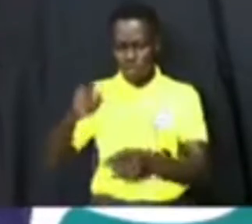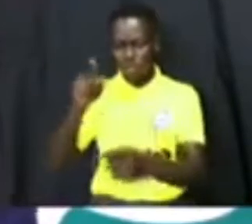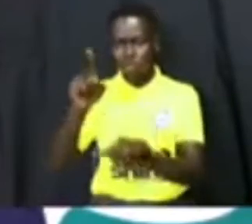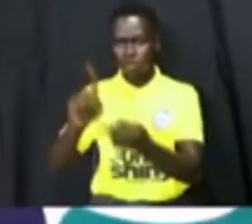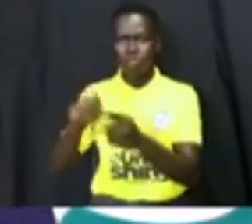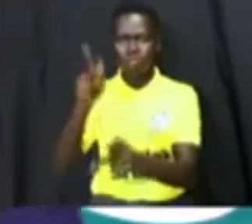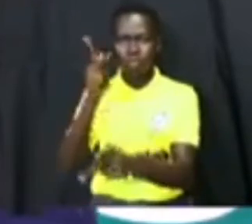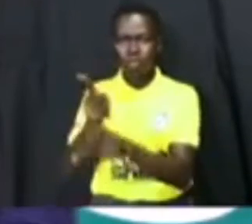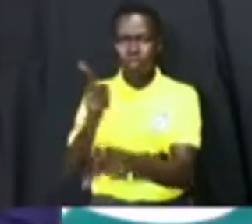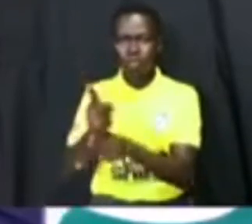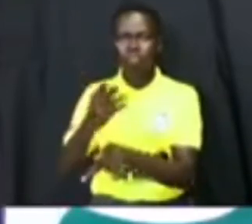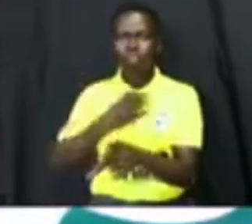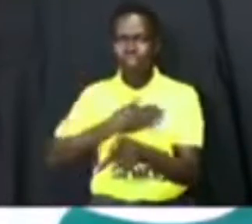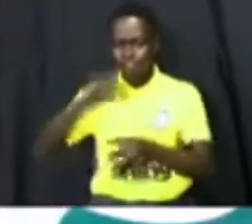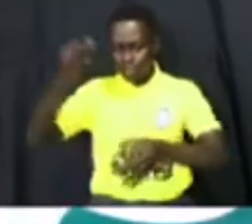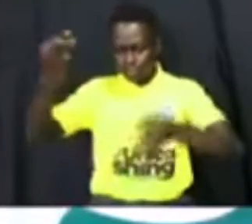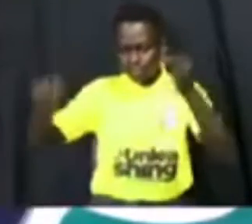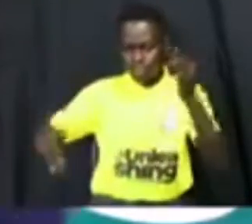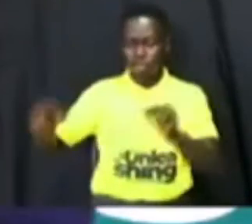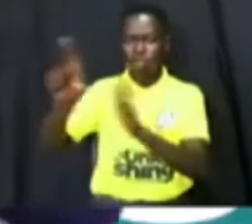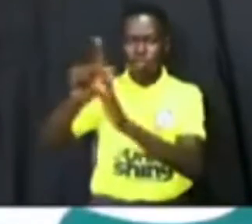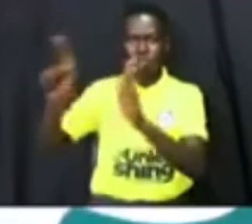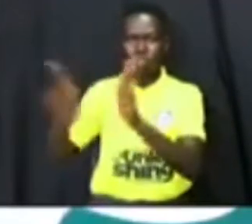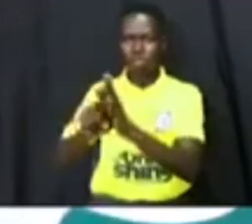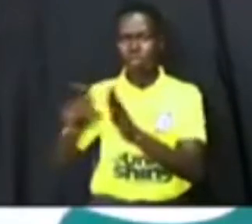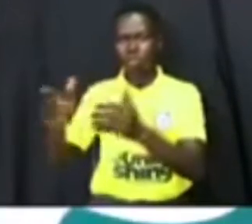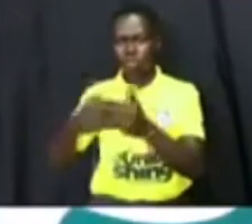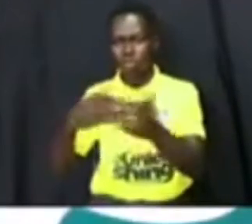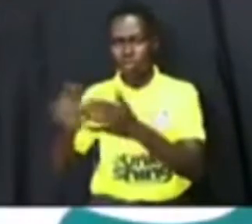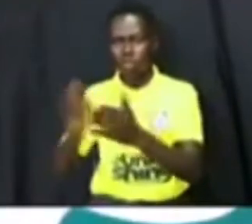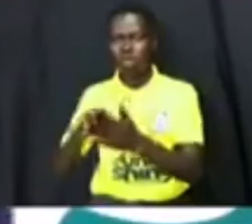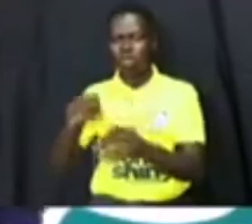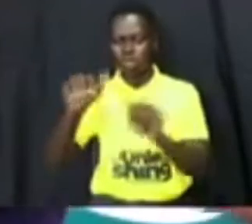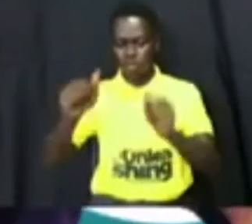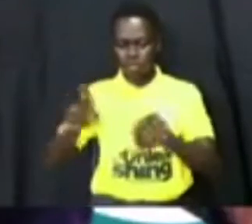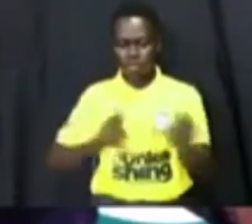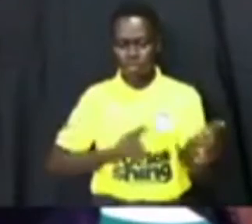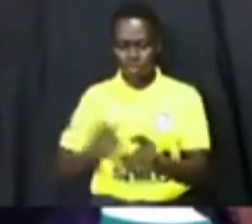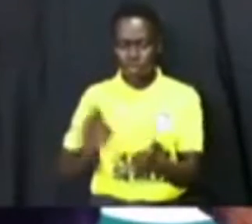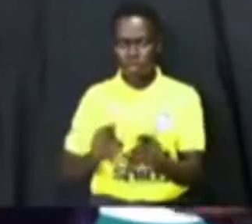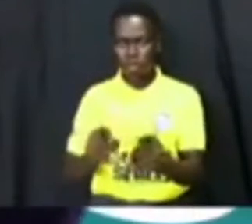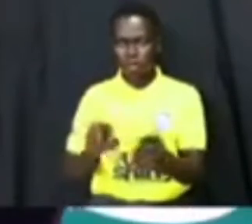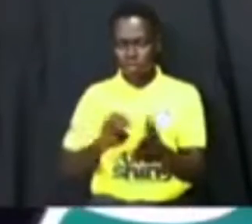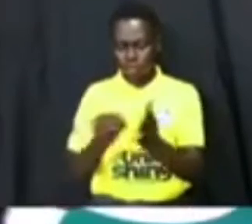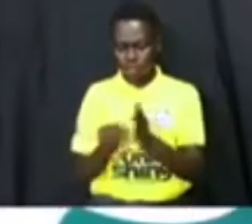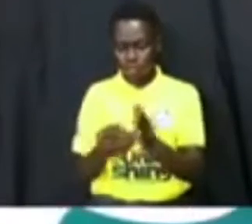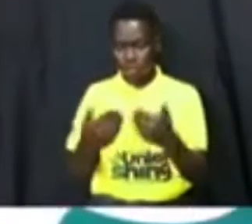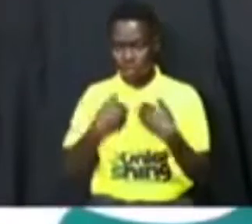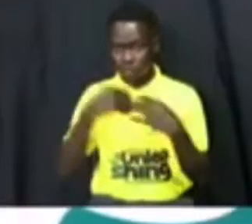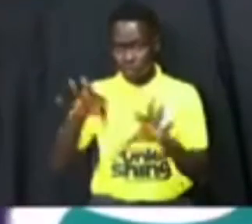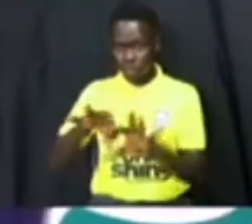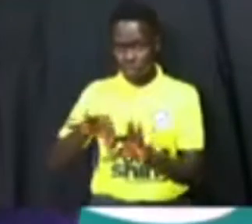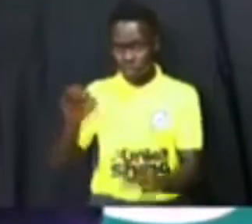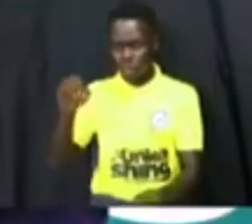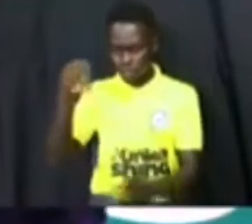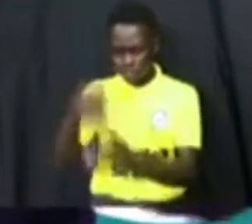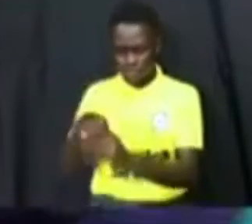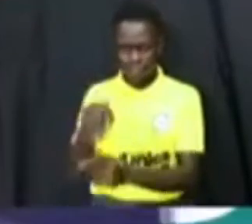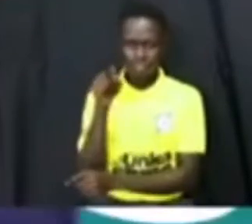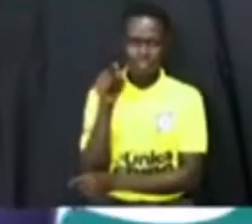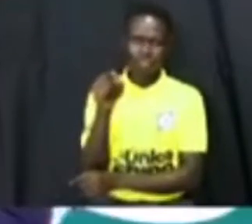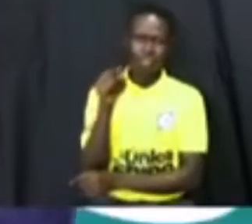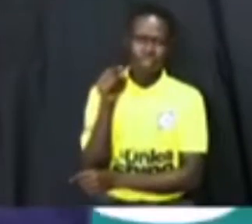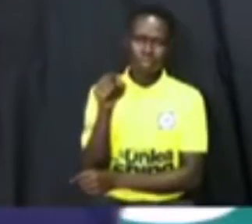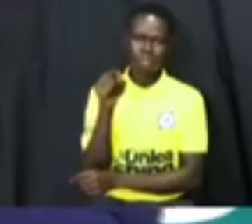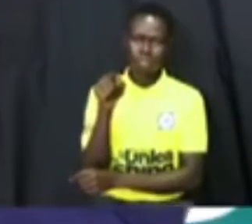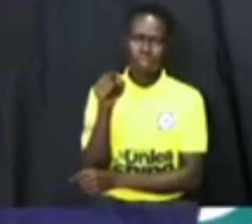do them. So there is the within spirit. Spirit within you.